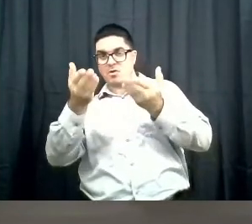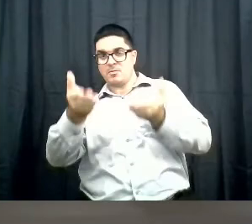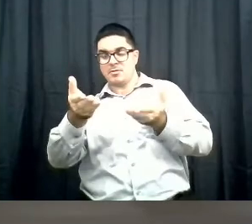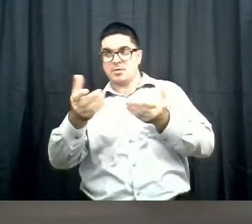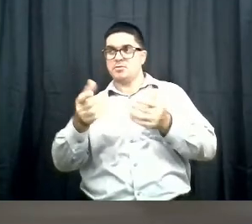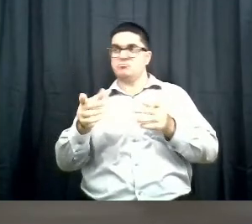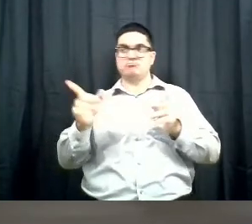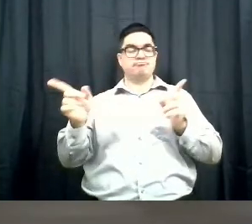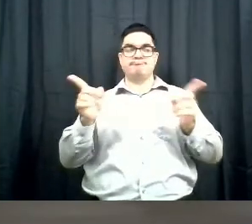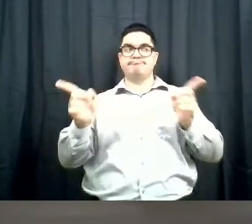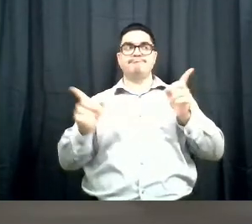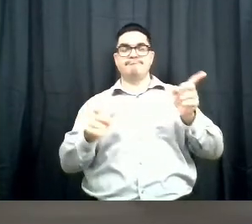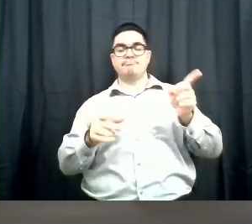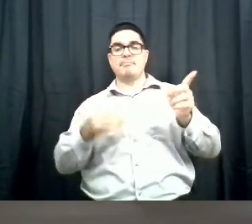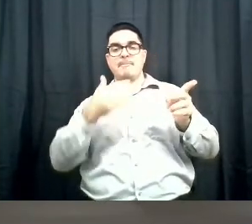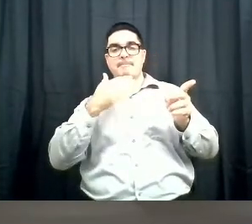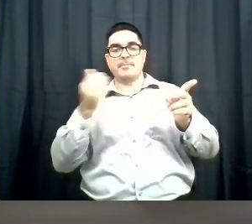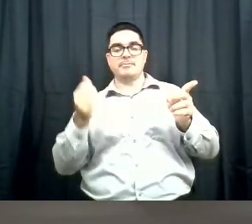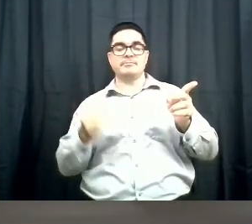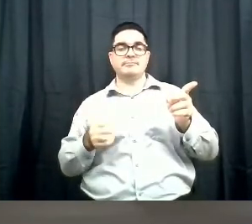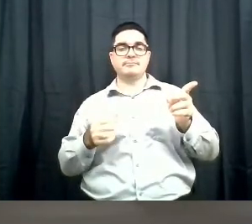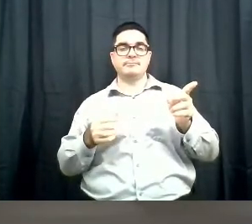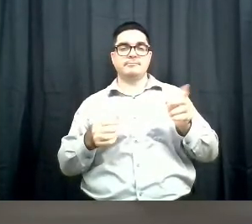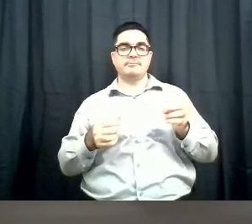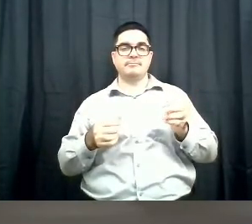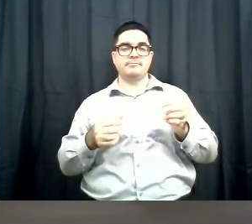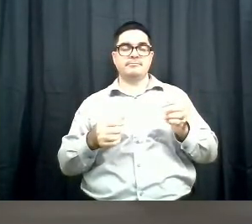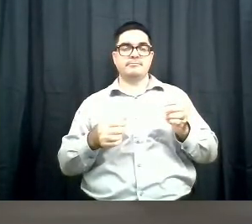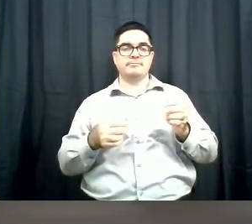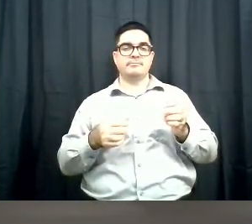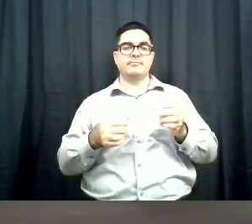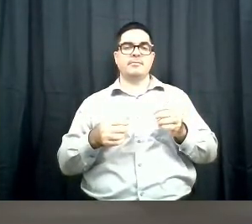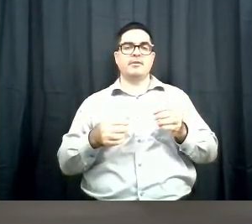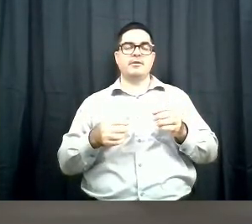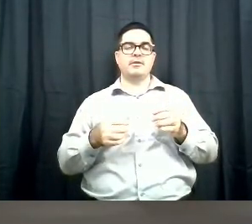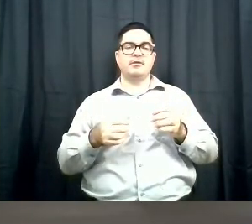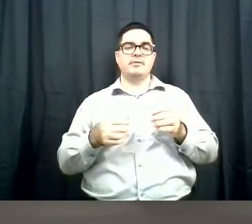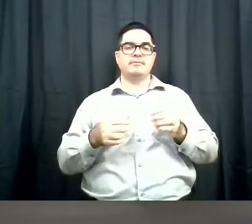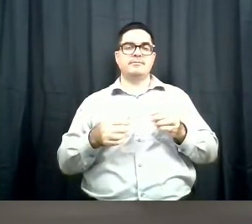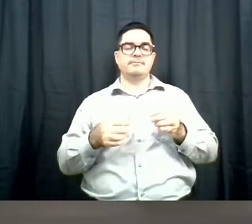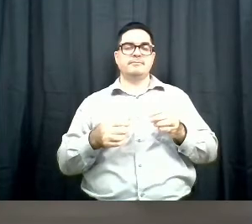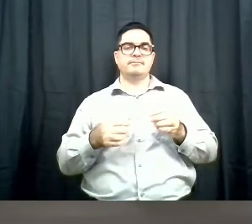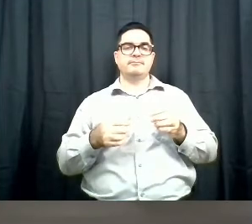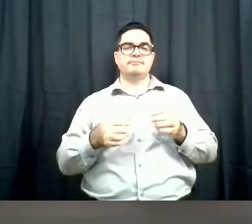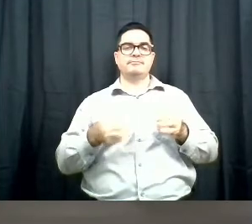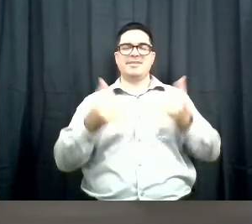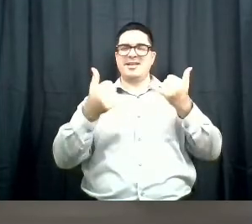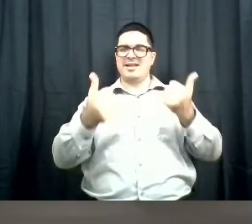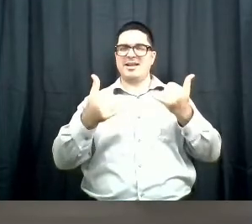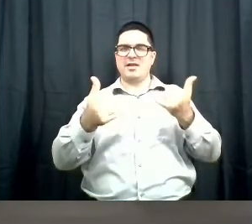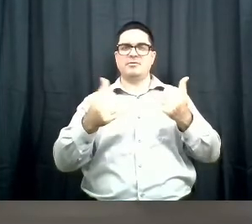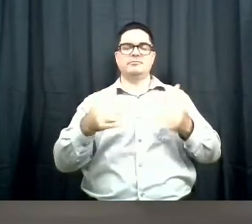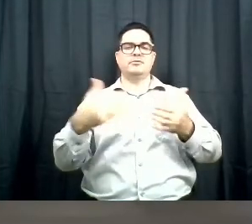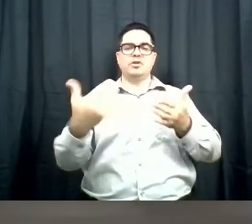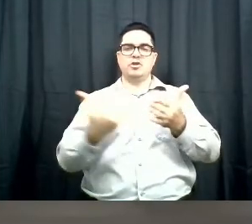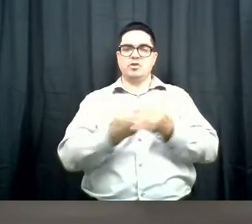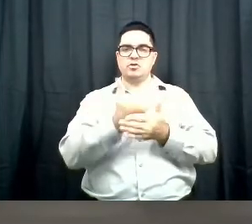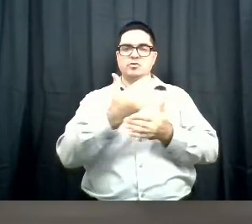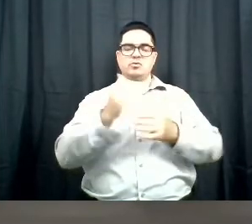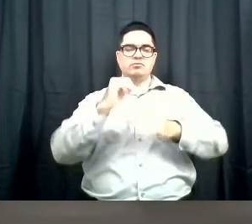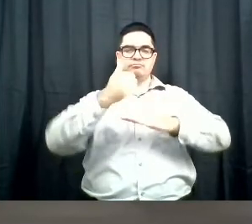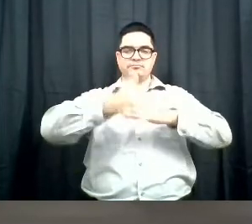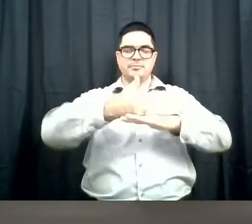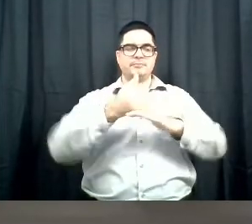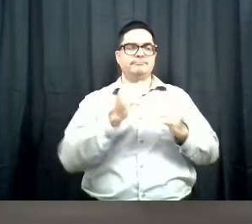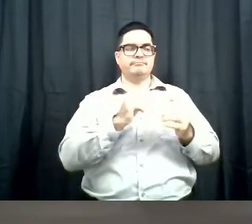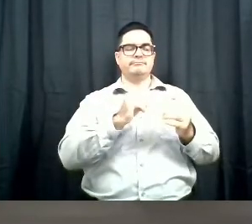move has created yet another roadblock in Puerto Rico's efforts to reach its near-term legislated targets for renewable energy. Need